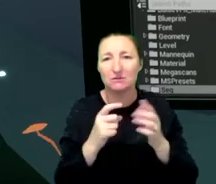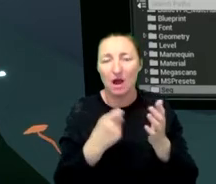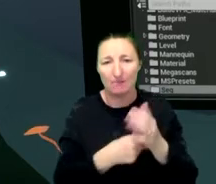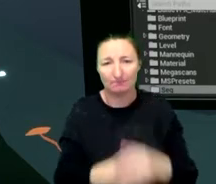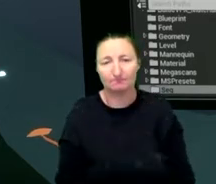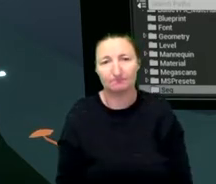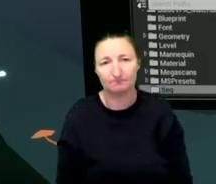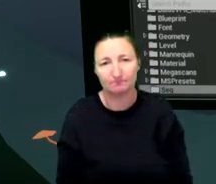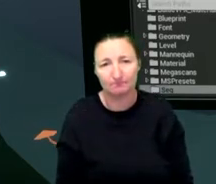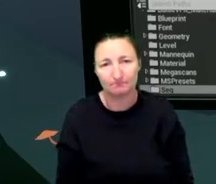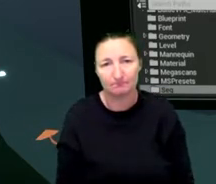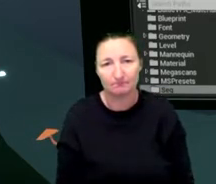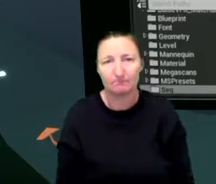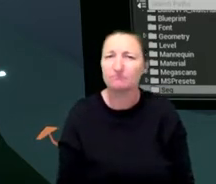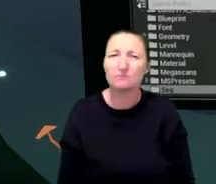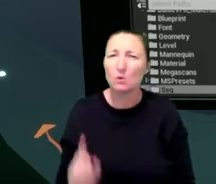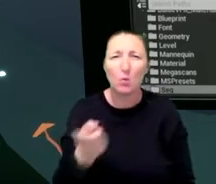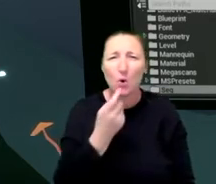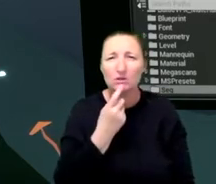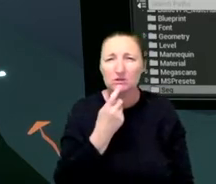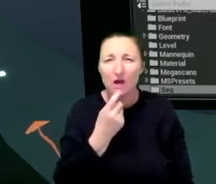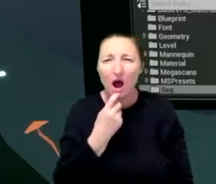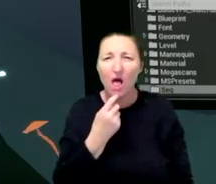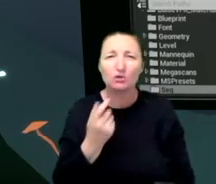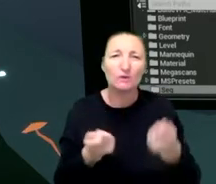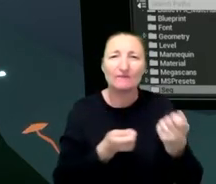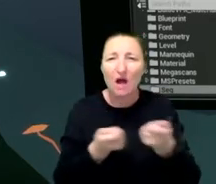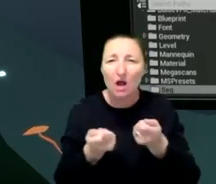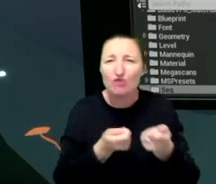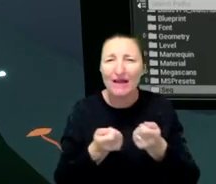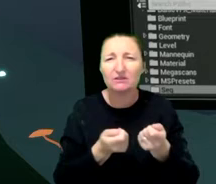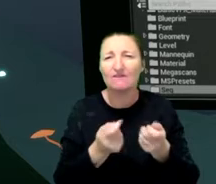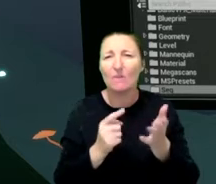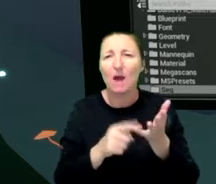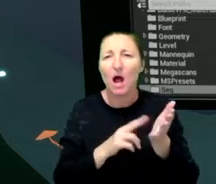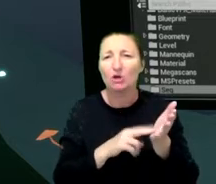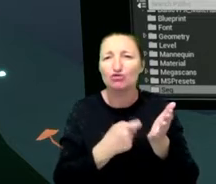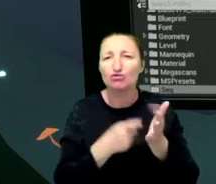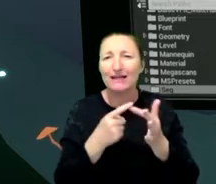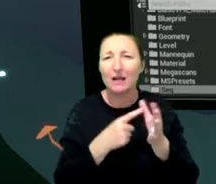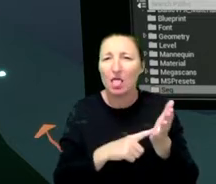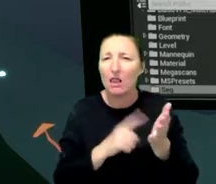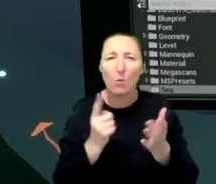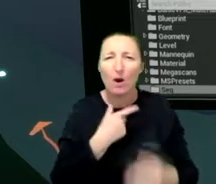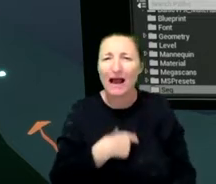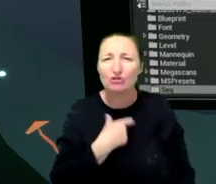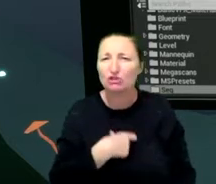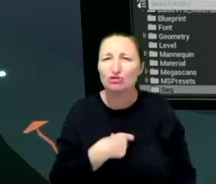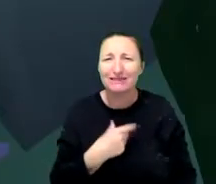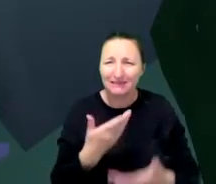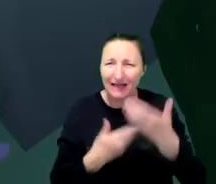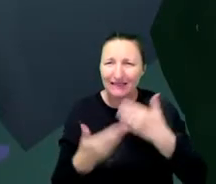what stylistic things are direct results of Unreal? Like, are there some characteristics? I think,